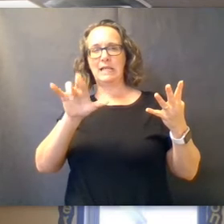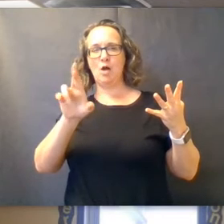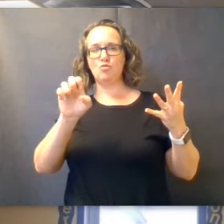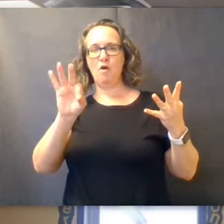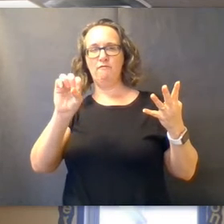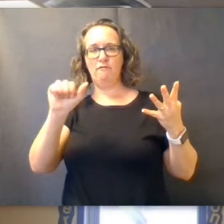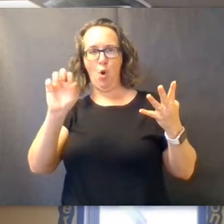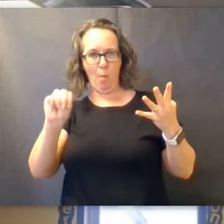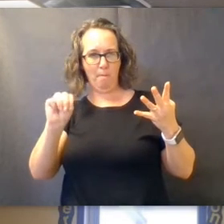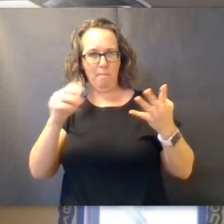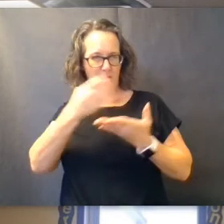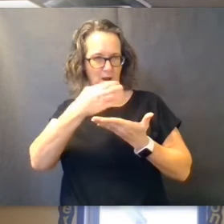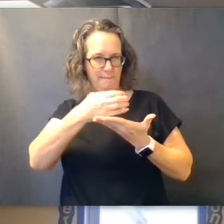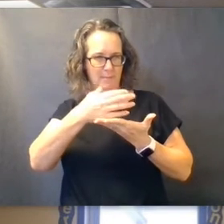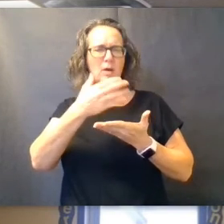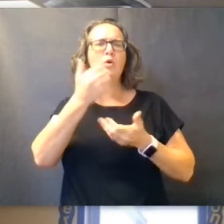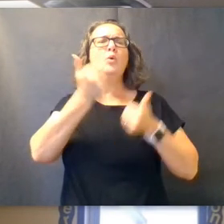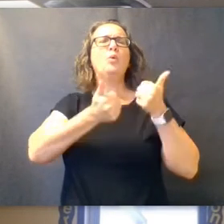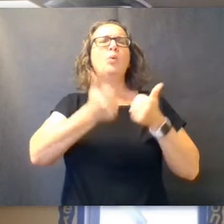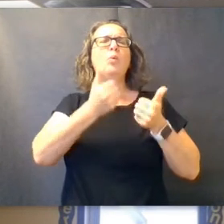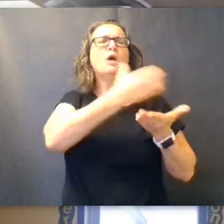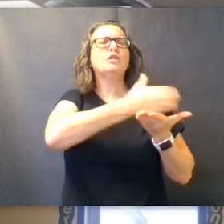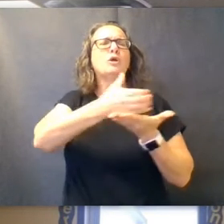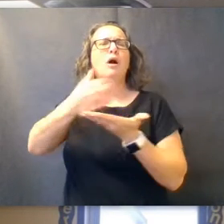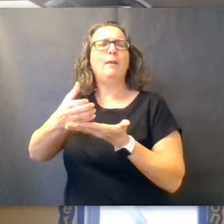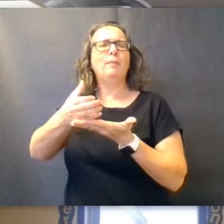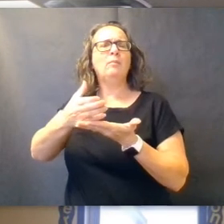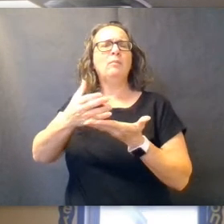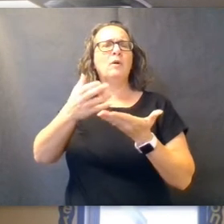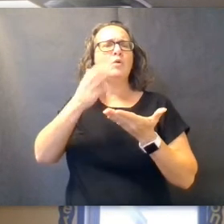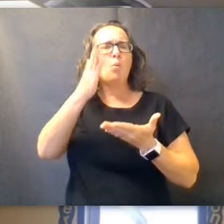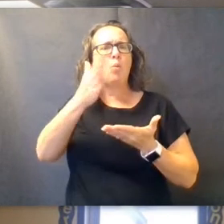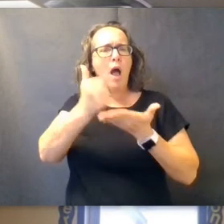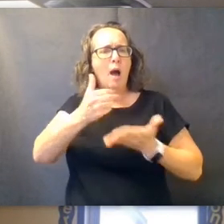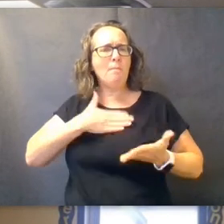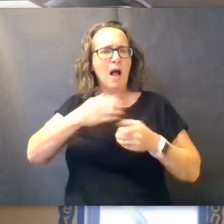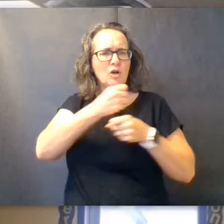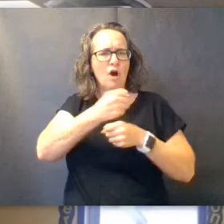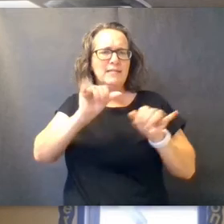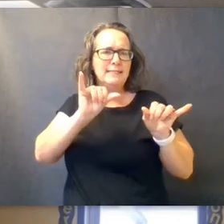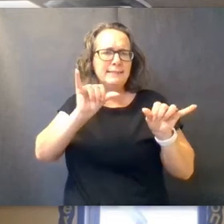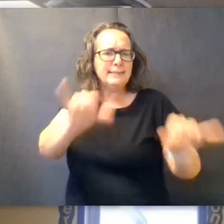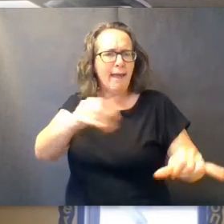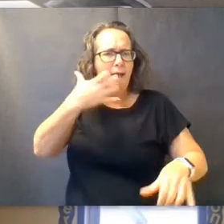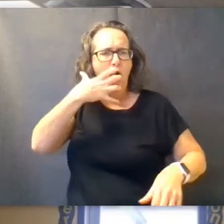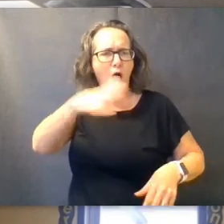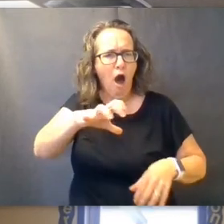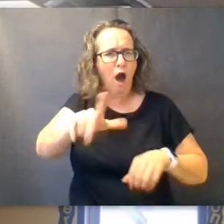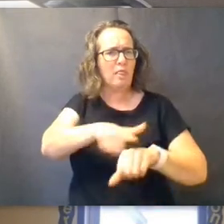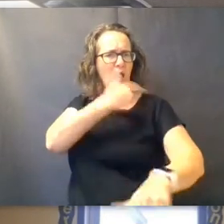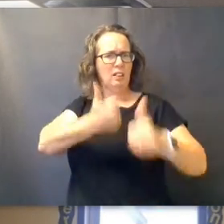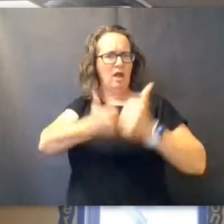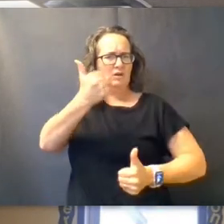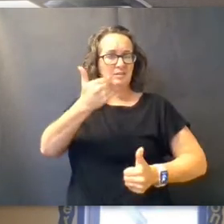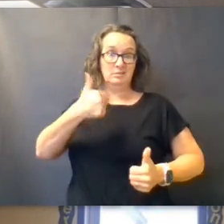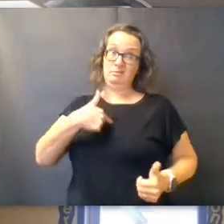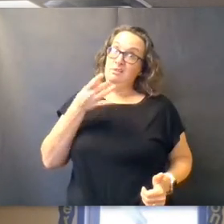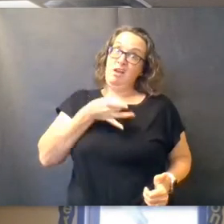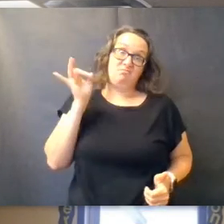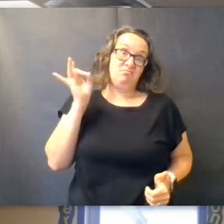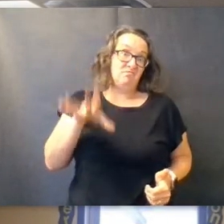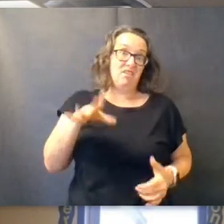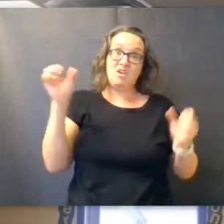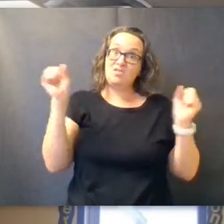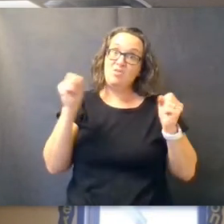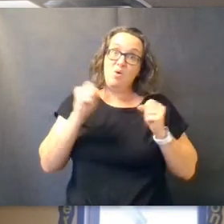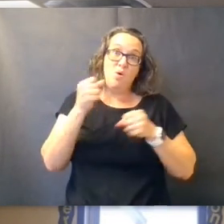to use to make my coffee stay hottest the longest. Because I don't like cold coffee, but I want to